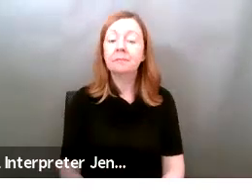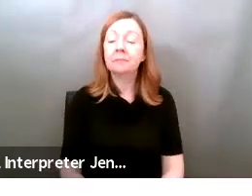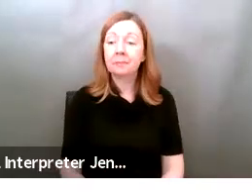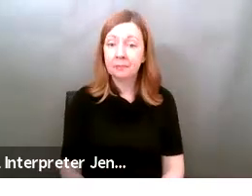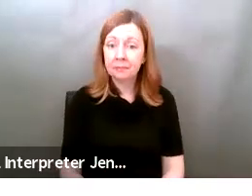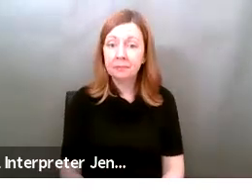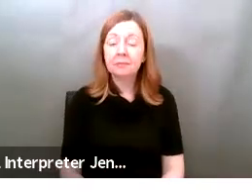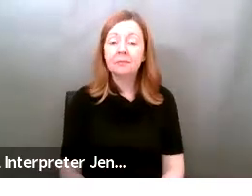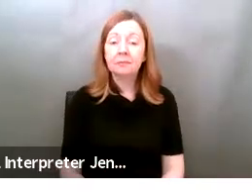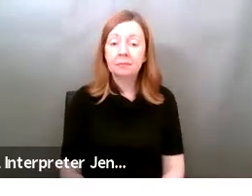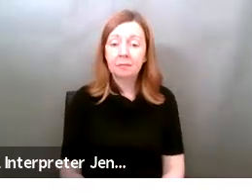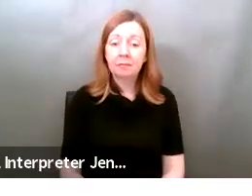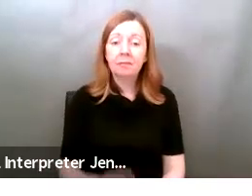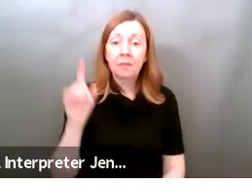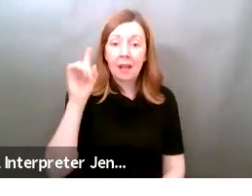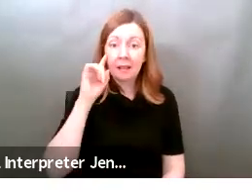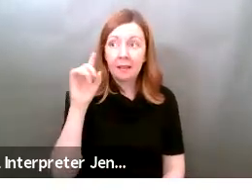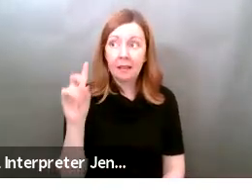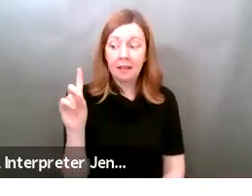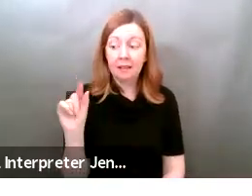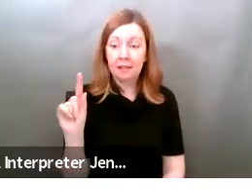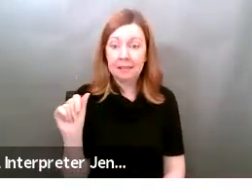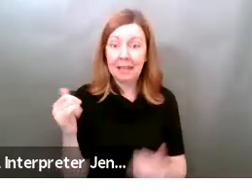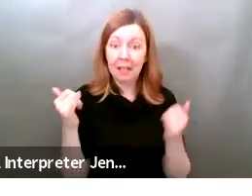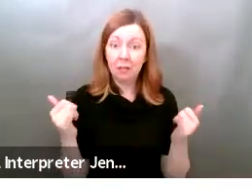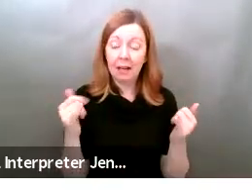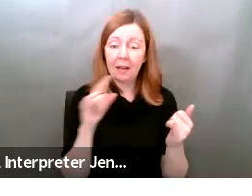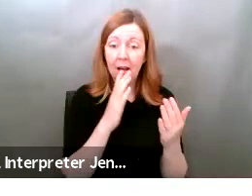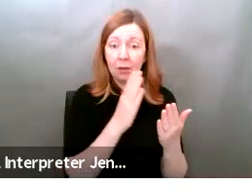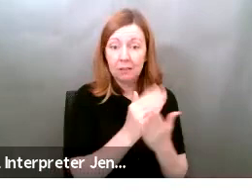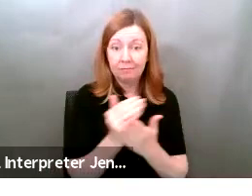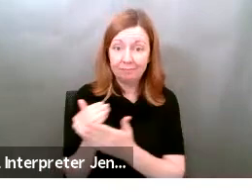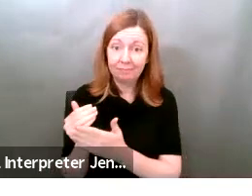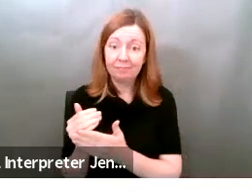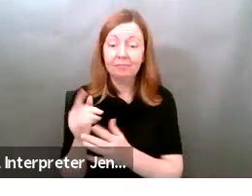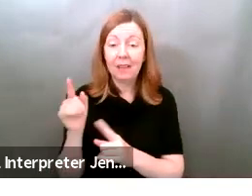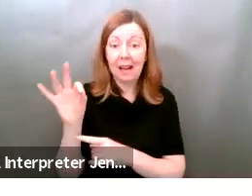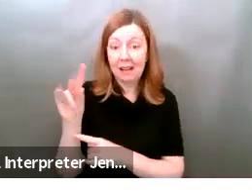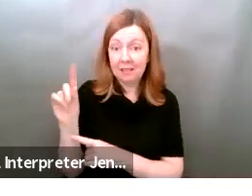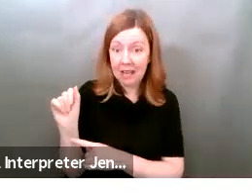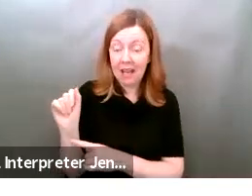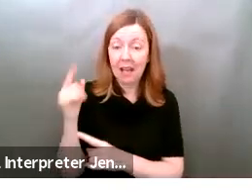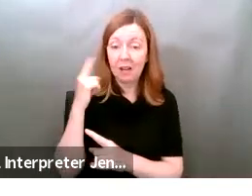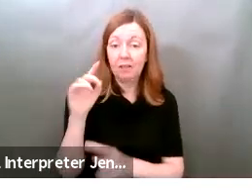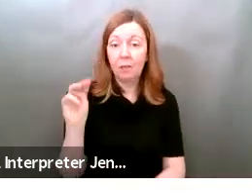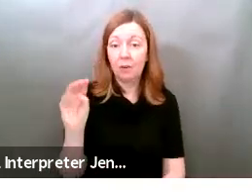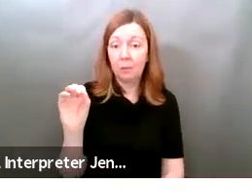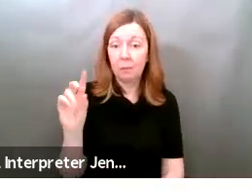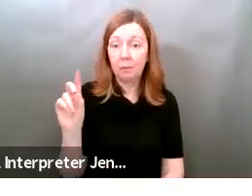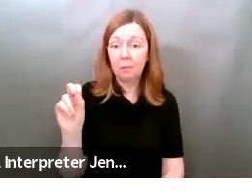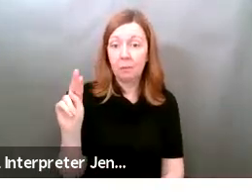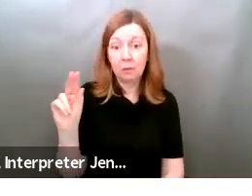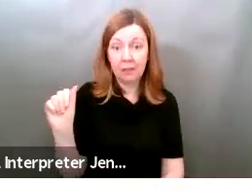that there are data right now being reviewed at the FDA for the Moderna